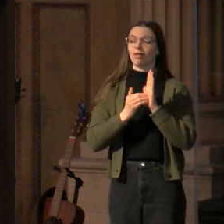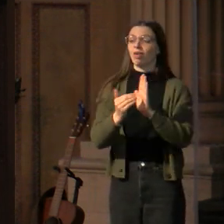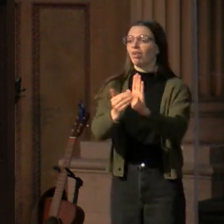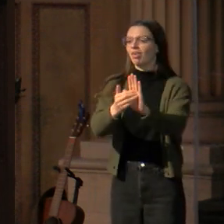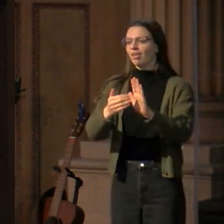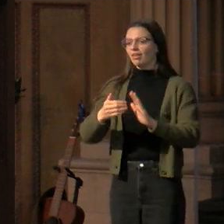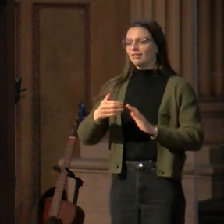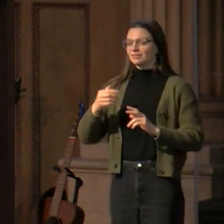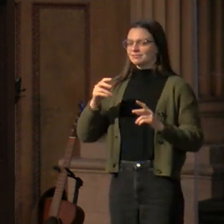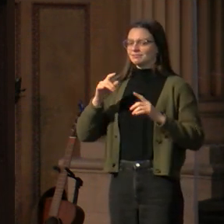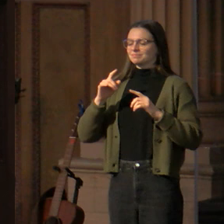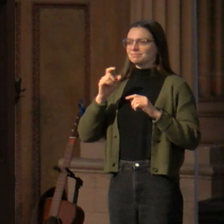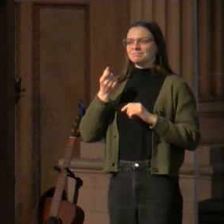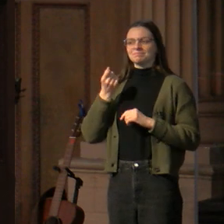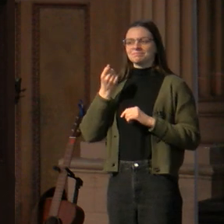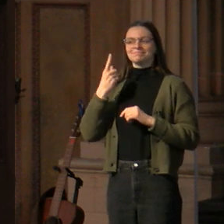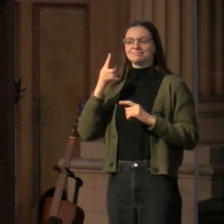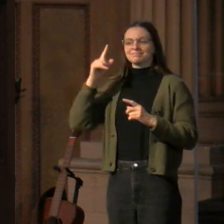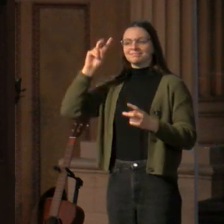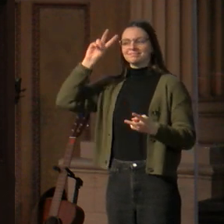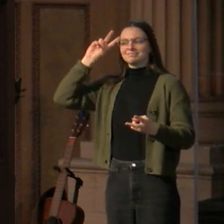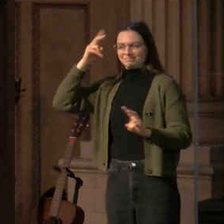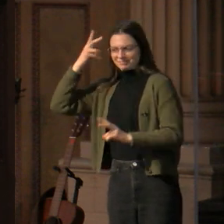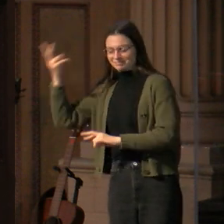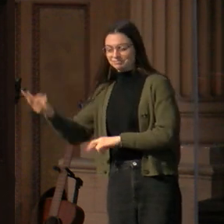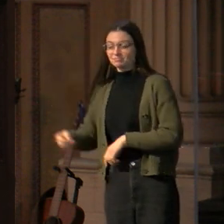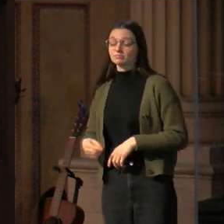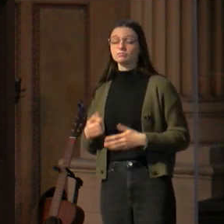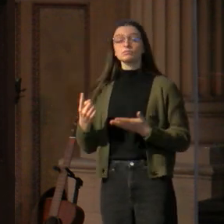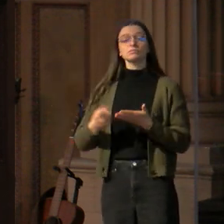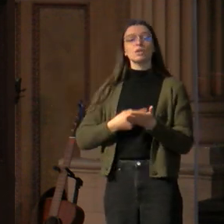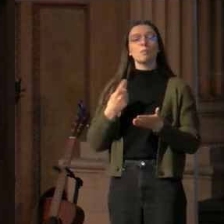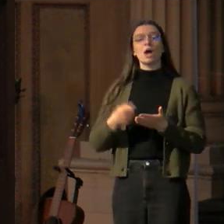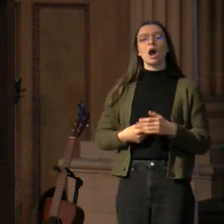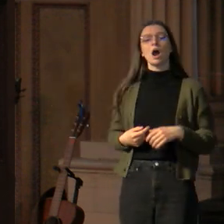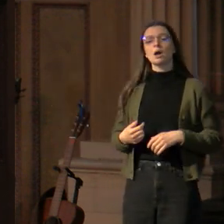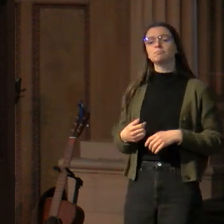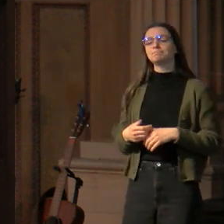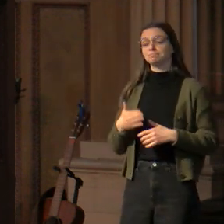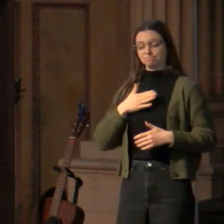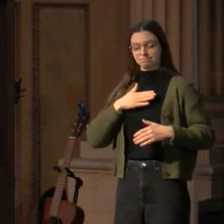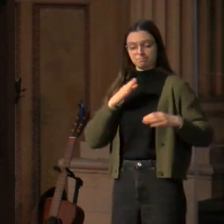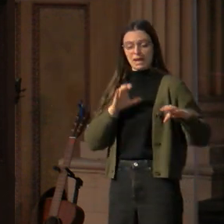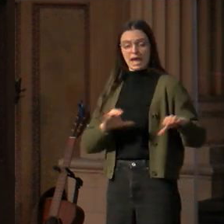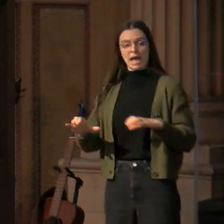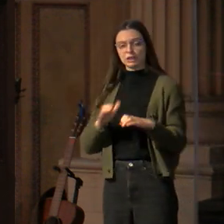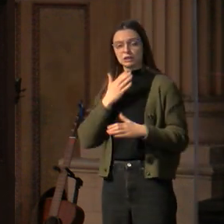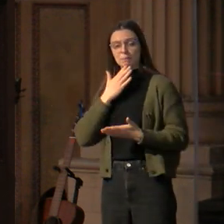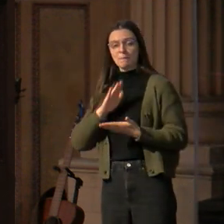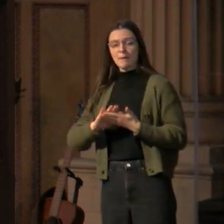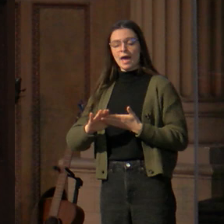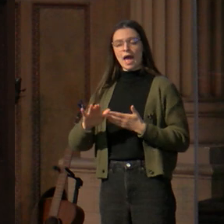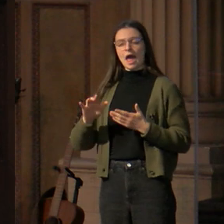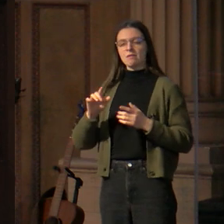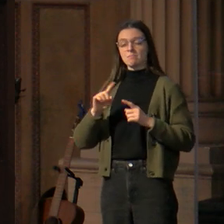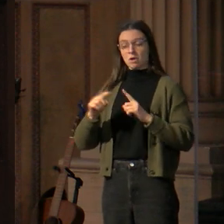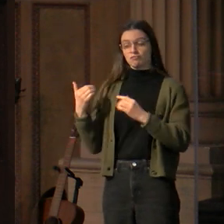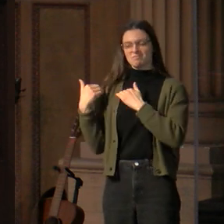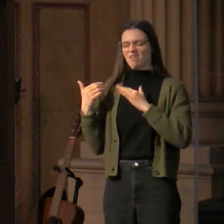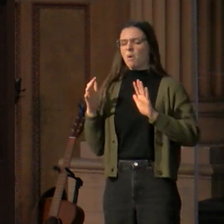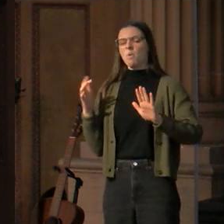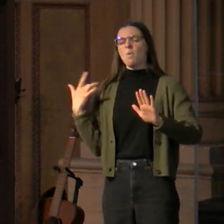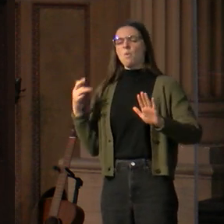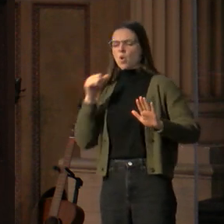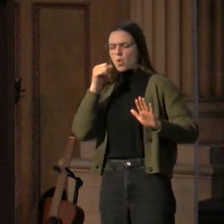use sometimes to get out of a hard conversation, to avoid responsibility for our actions. We can use this as a pass for